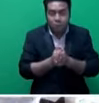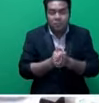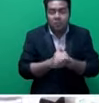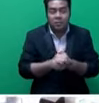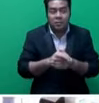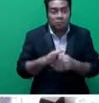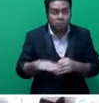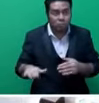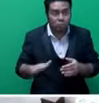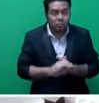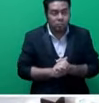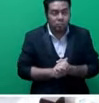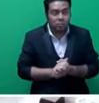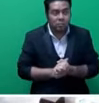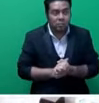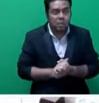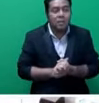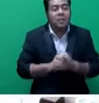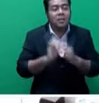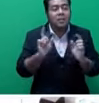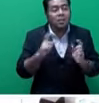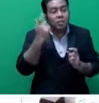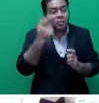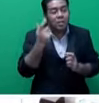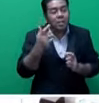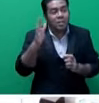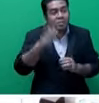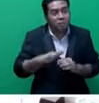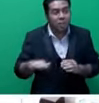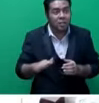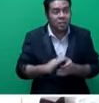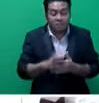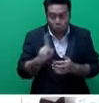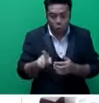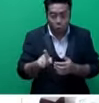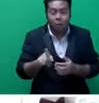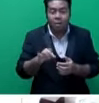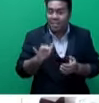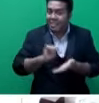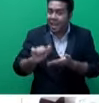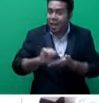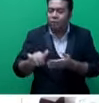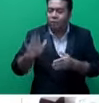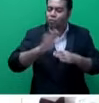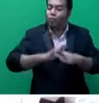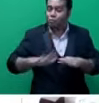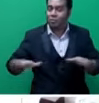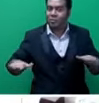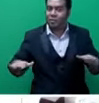primary consideration in every matter concerning the child. Therefore, Mr. Speaker, sir, the sale of children,